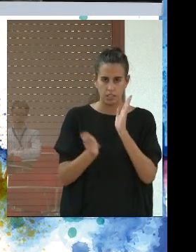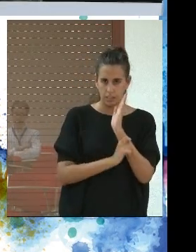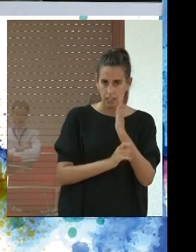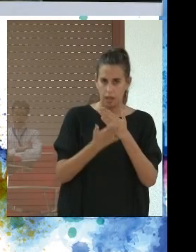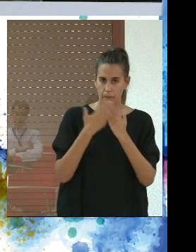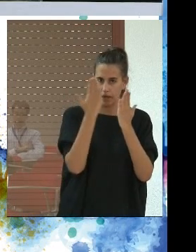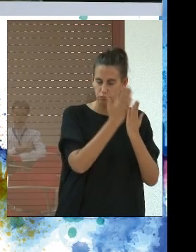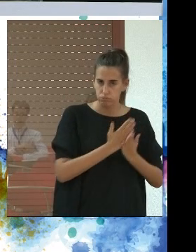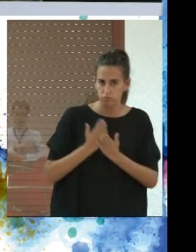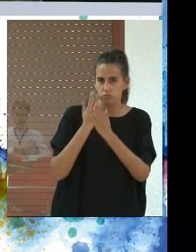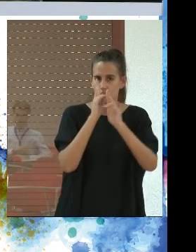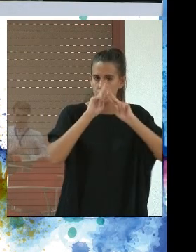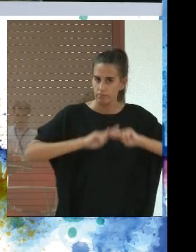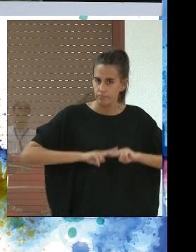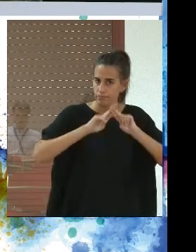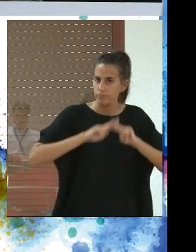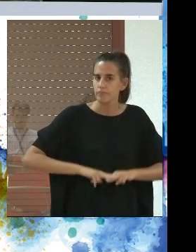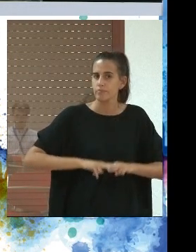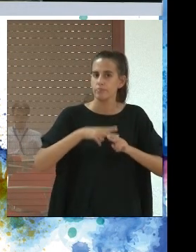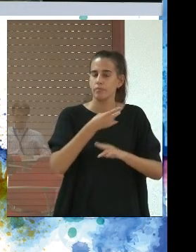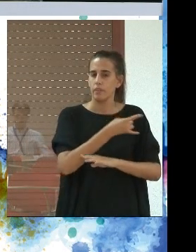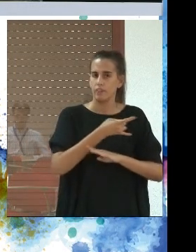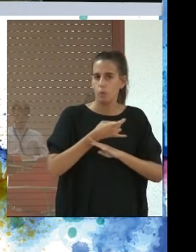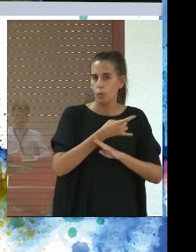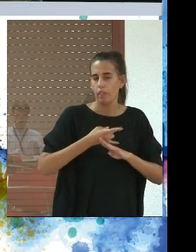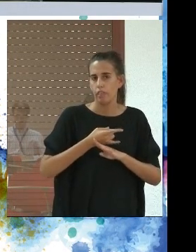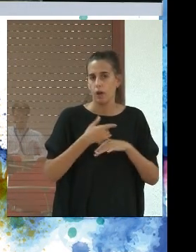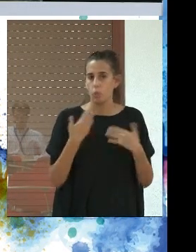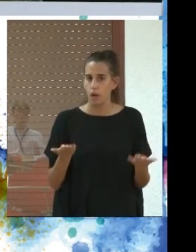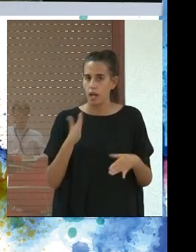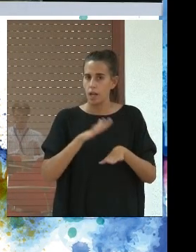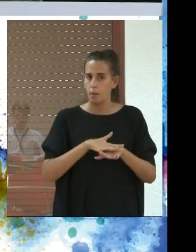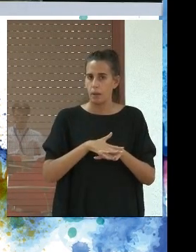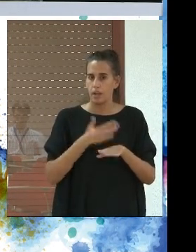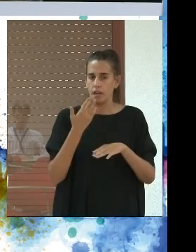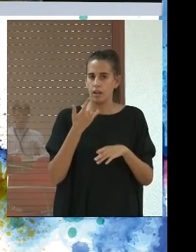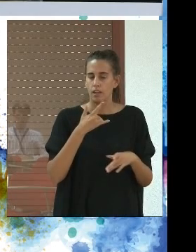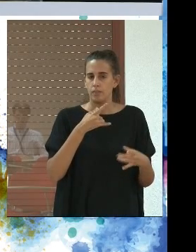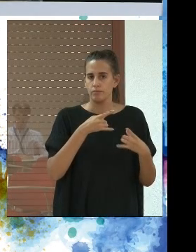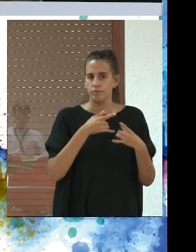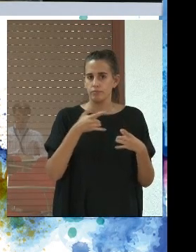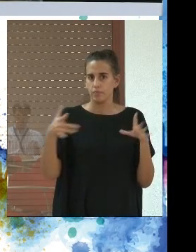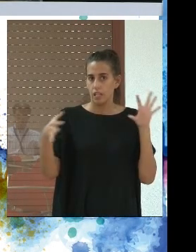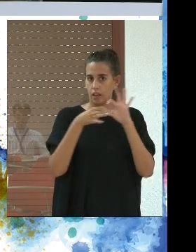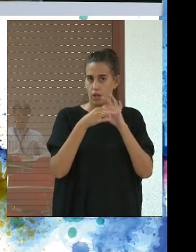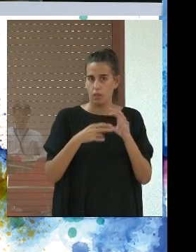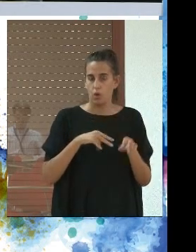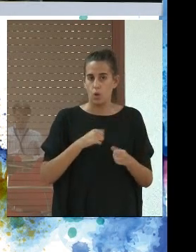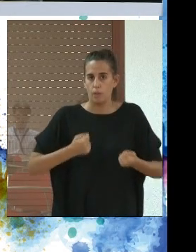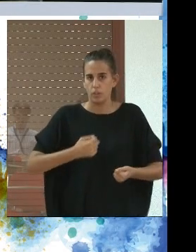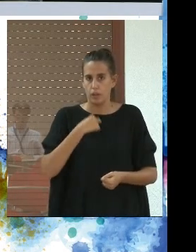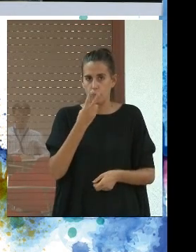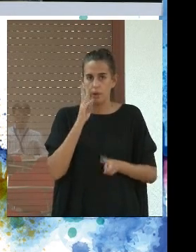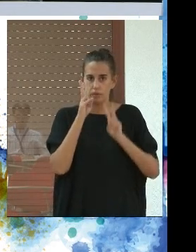experiments. We have had a previous research done with regards to the frequencies that we can use